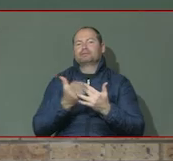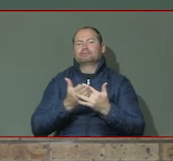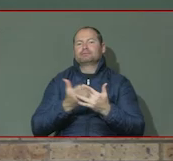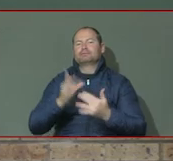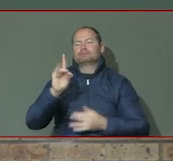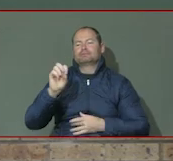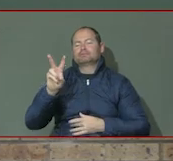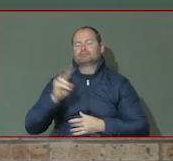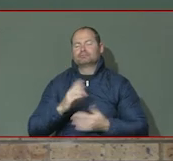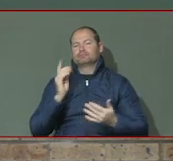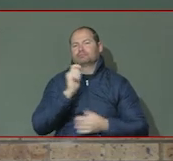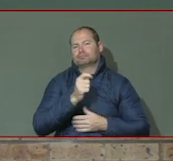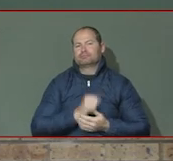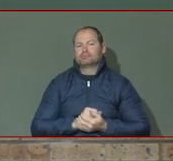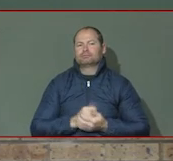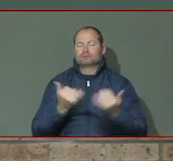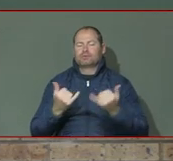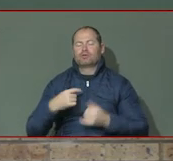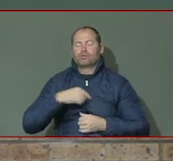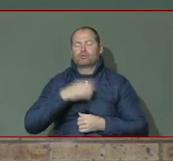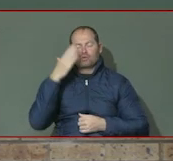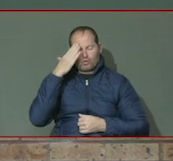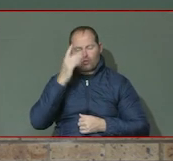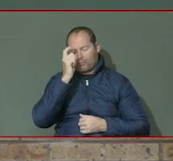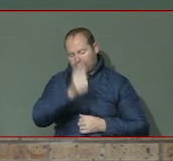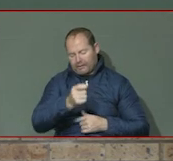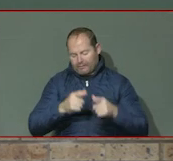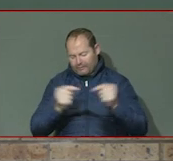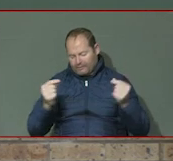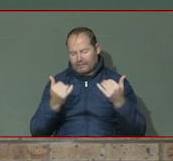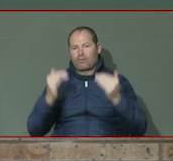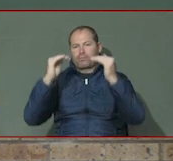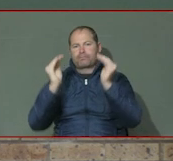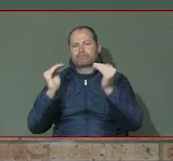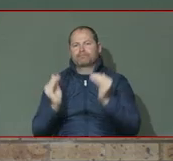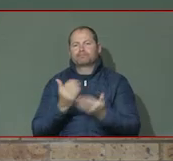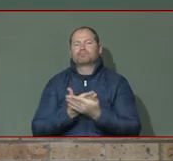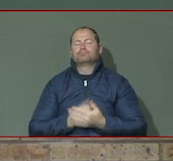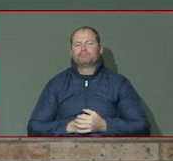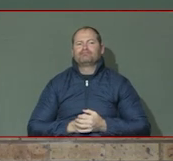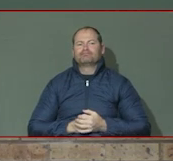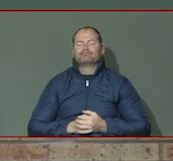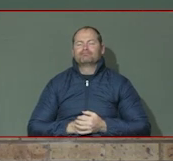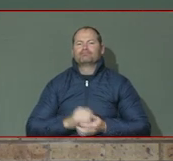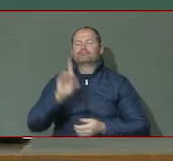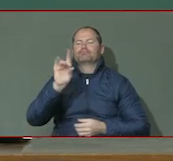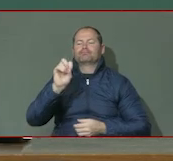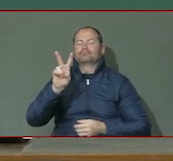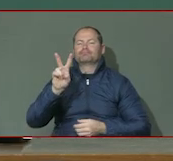you know it's paid, so it must be in brackets. All right. Okay. So that's dividends